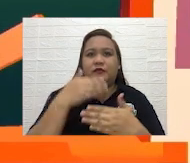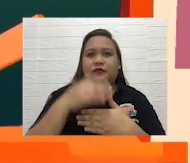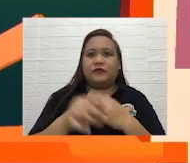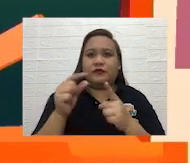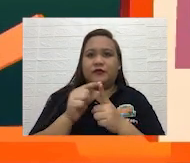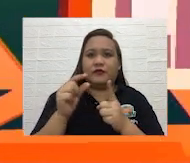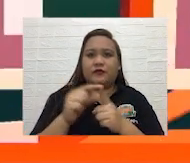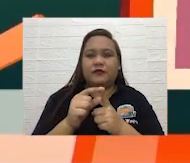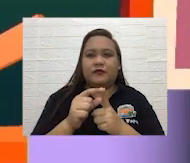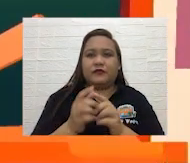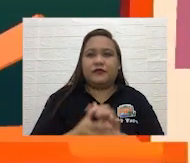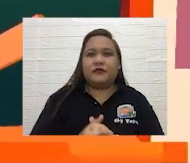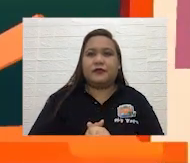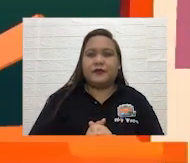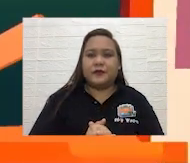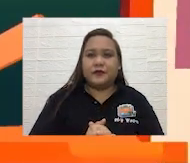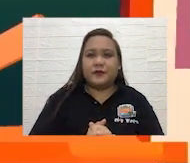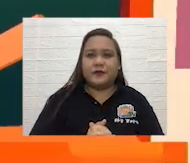word.